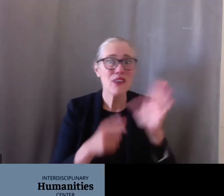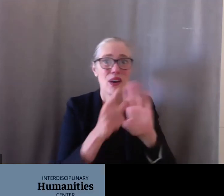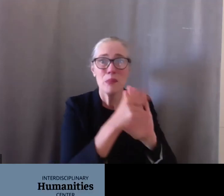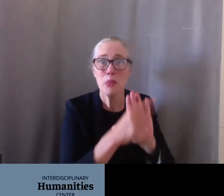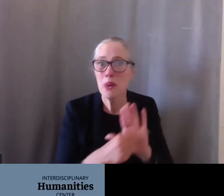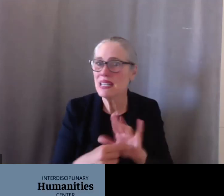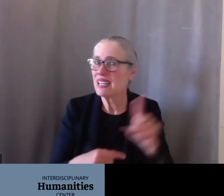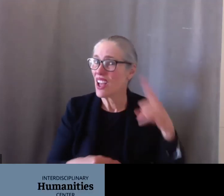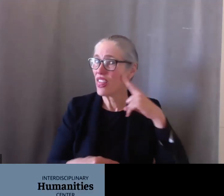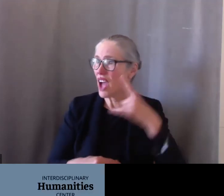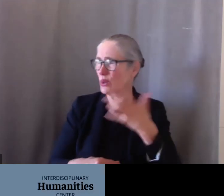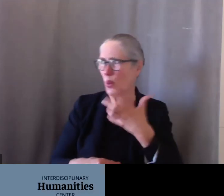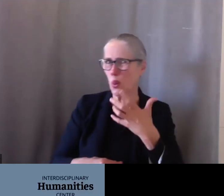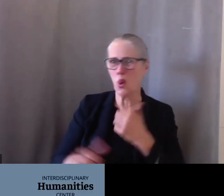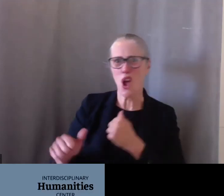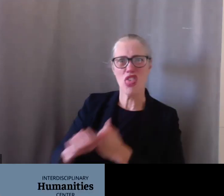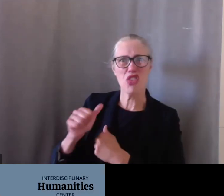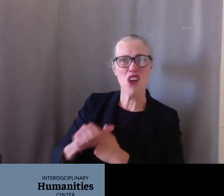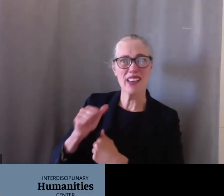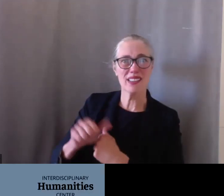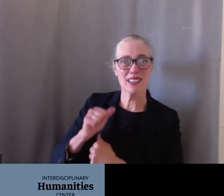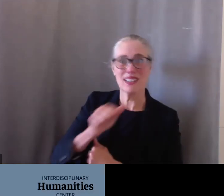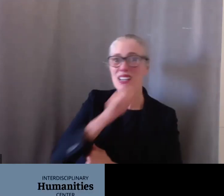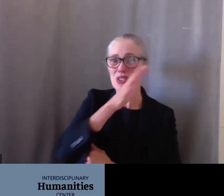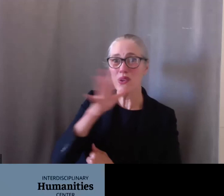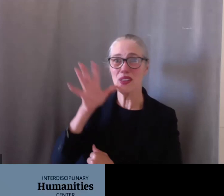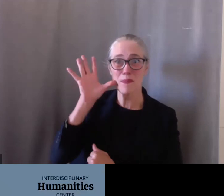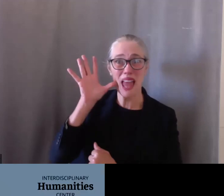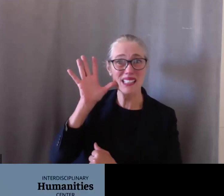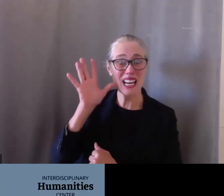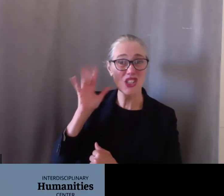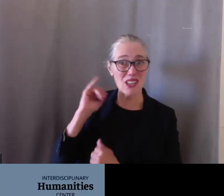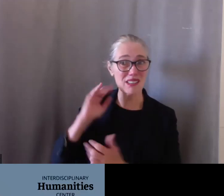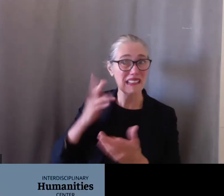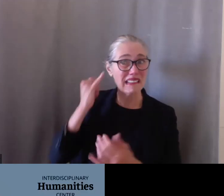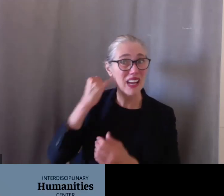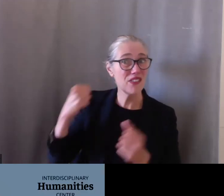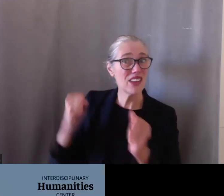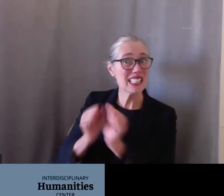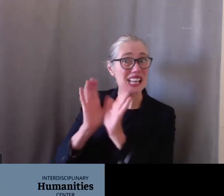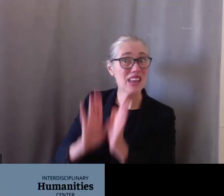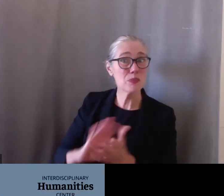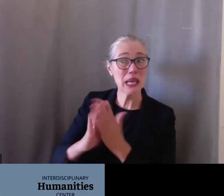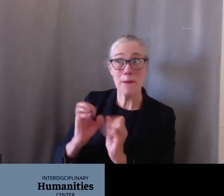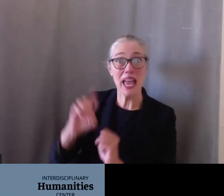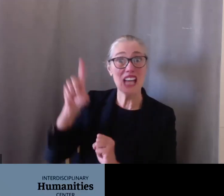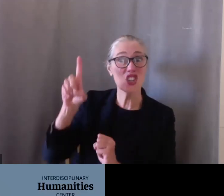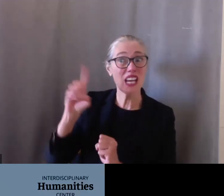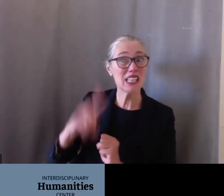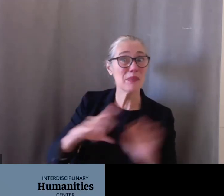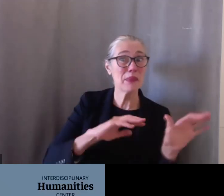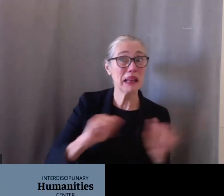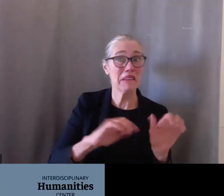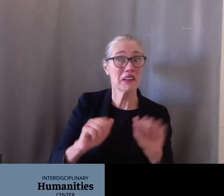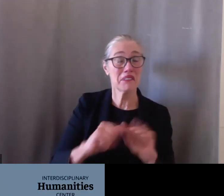sense of repression and repressing creativity rather than furthering it. All right, we have time for one